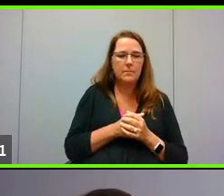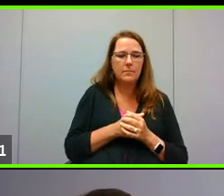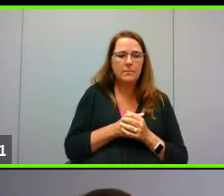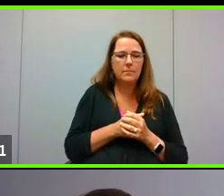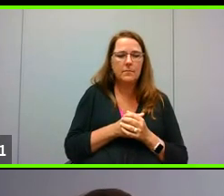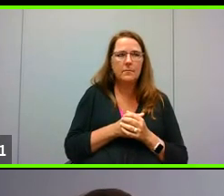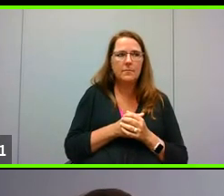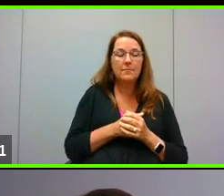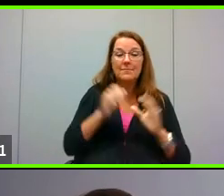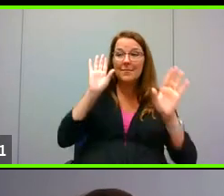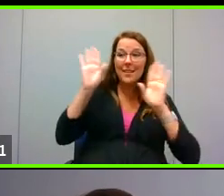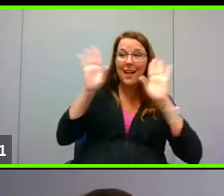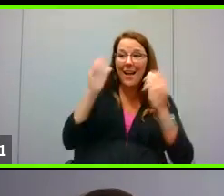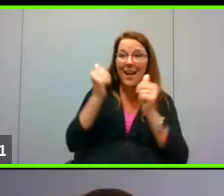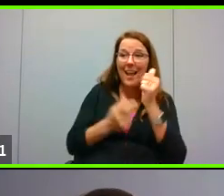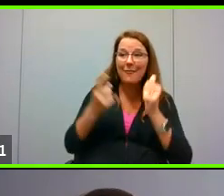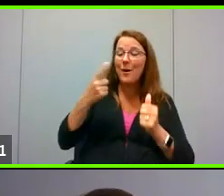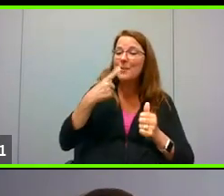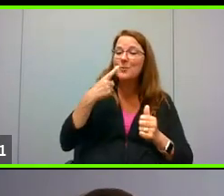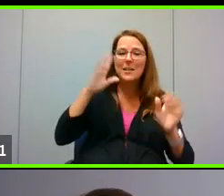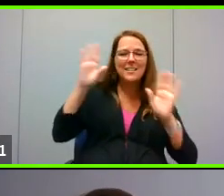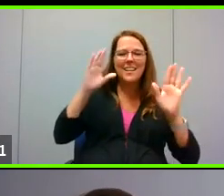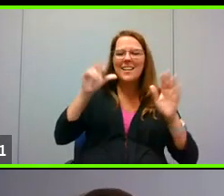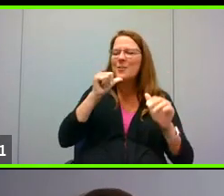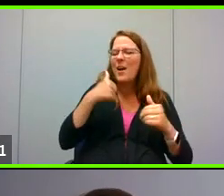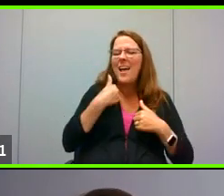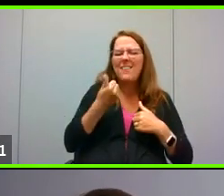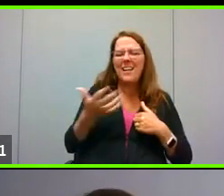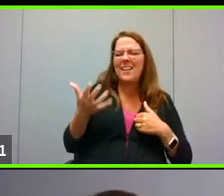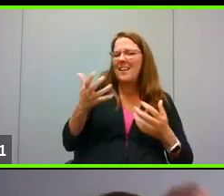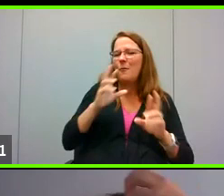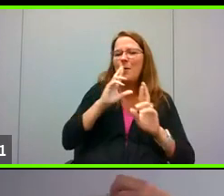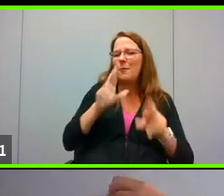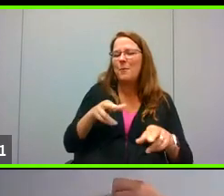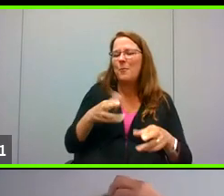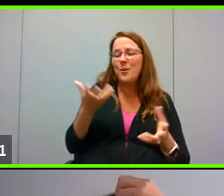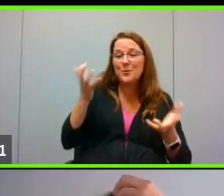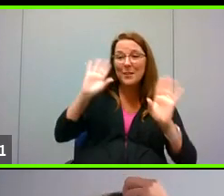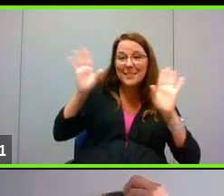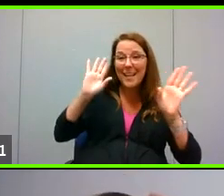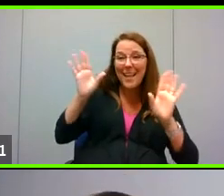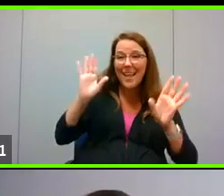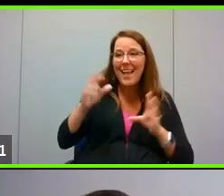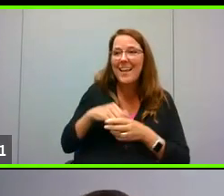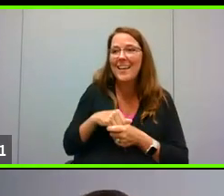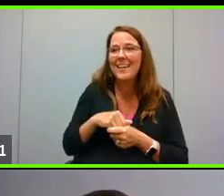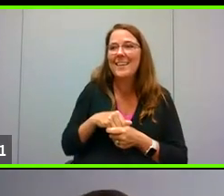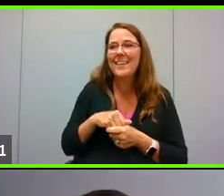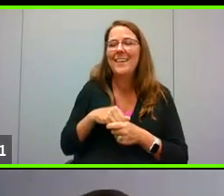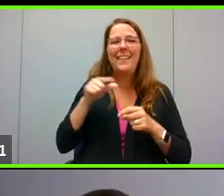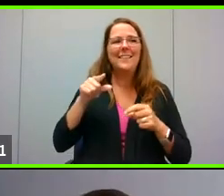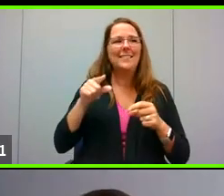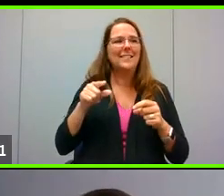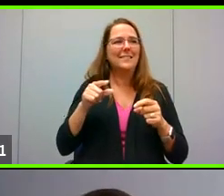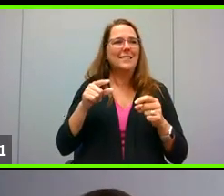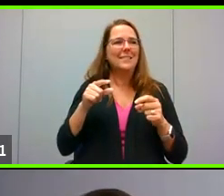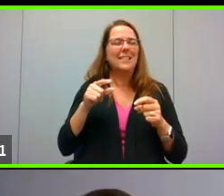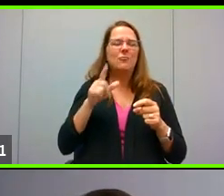Hey, everybody. I just want to say, hey, I don't really have anything to report, except there's just really been an uptick